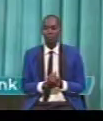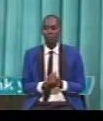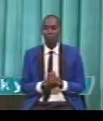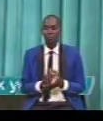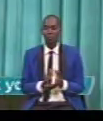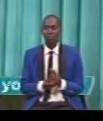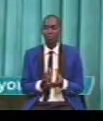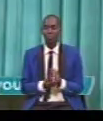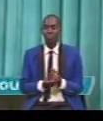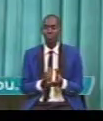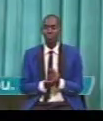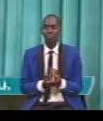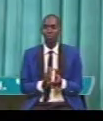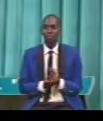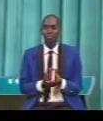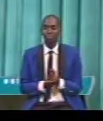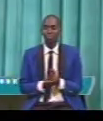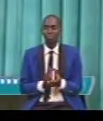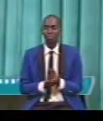hands together for the